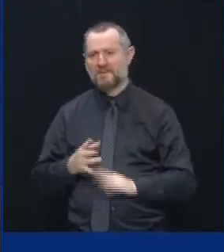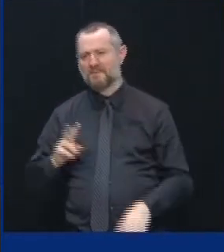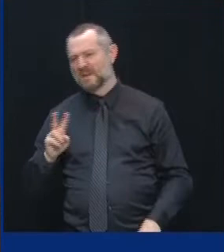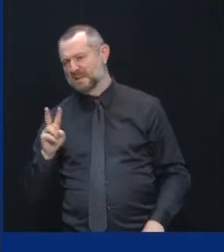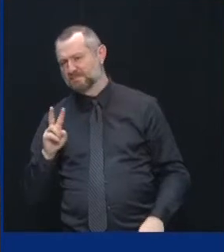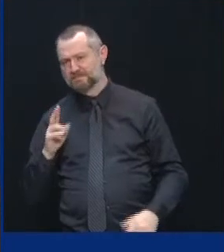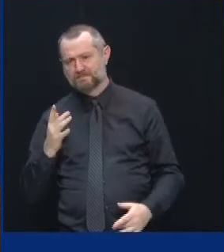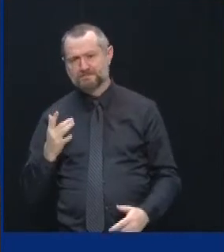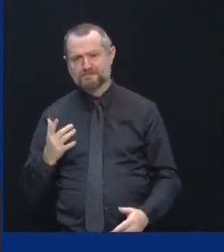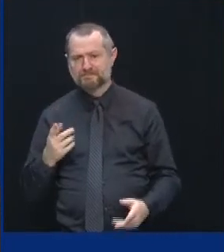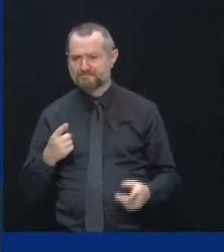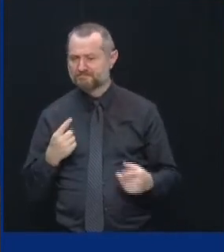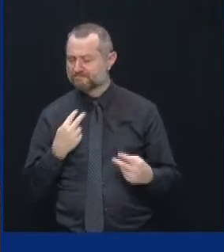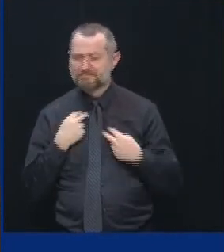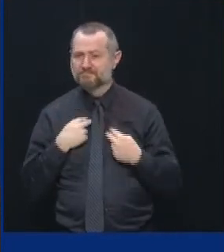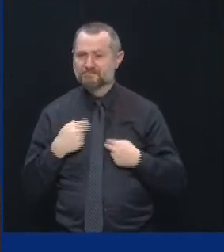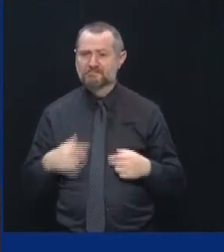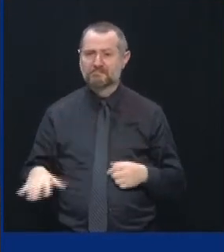negligence.